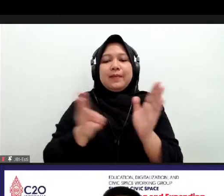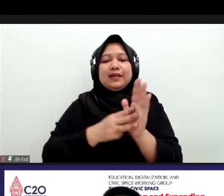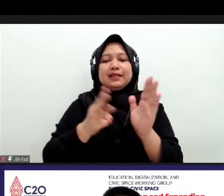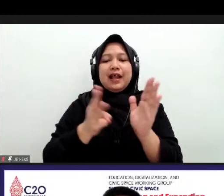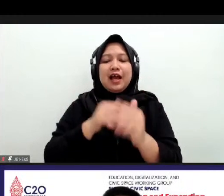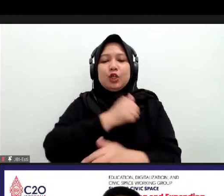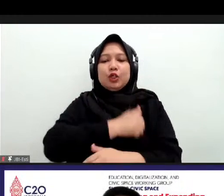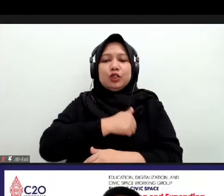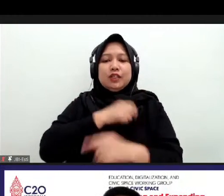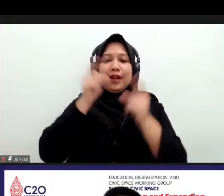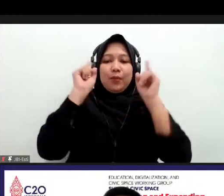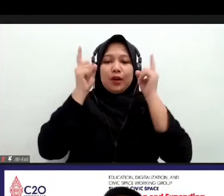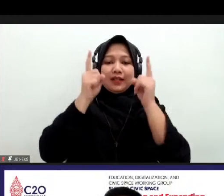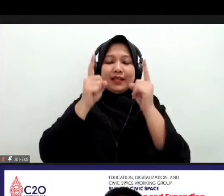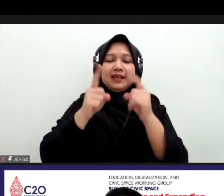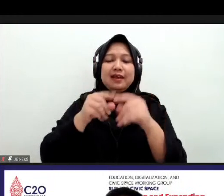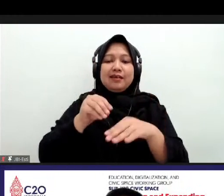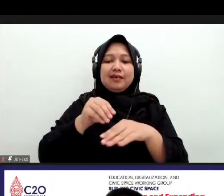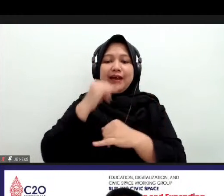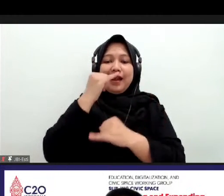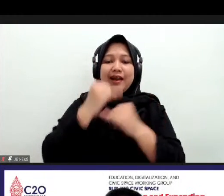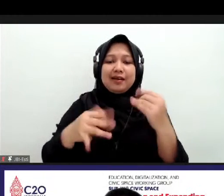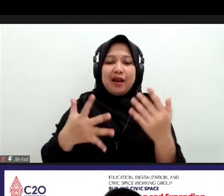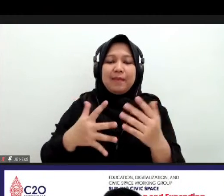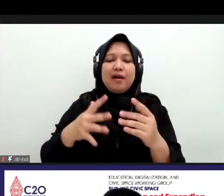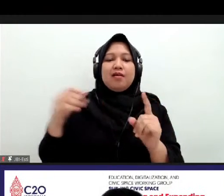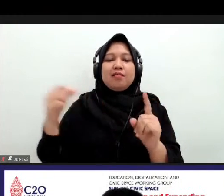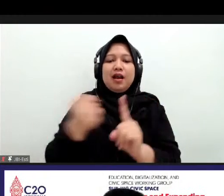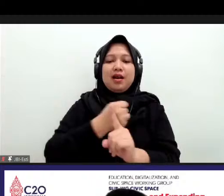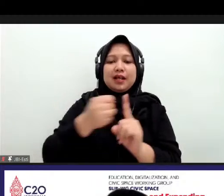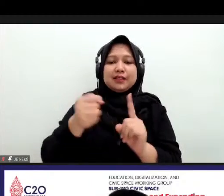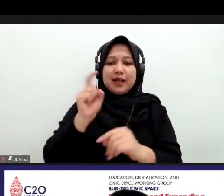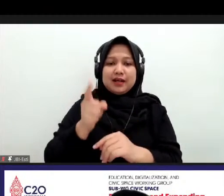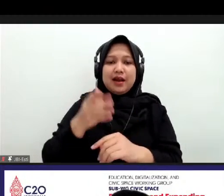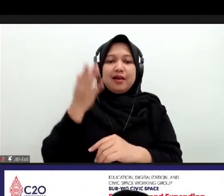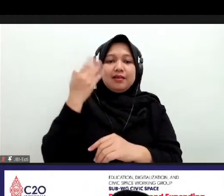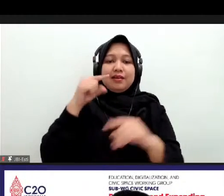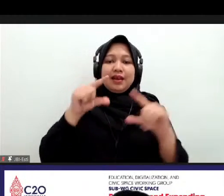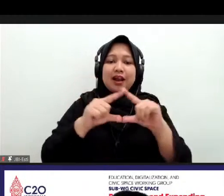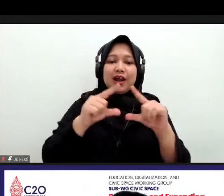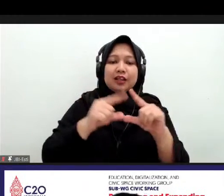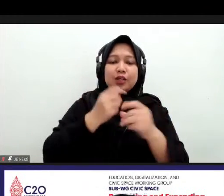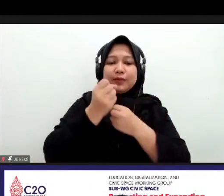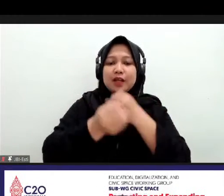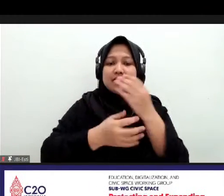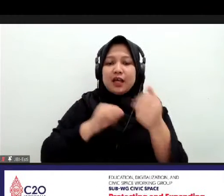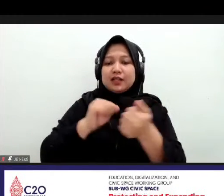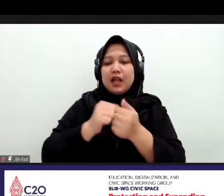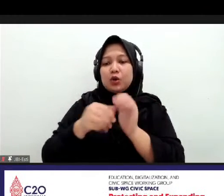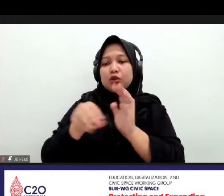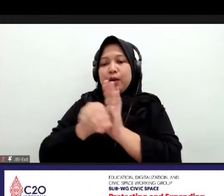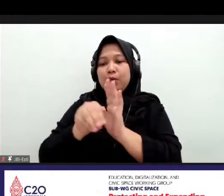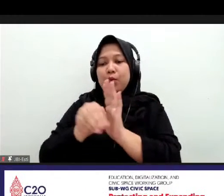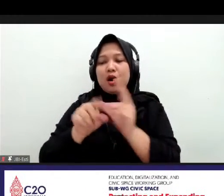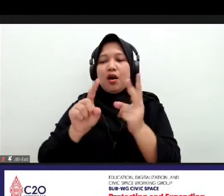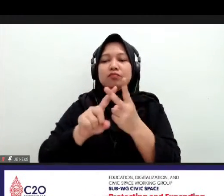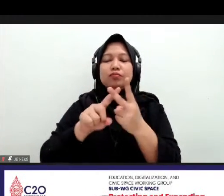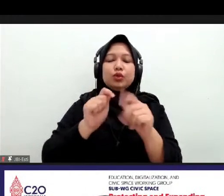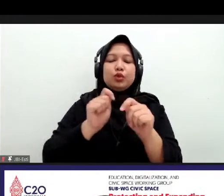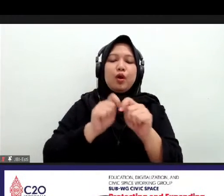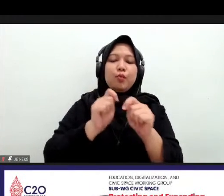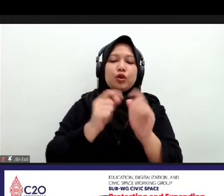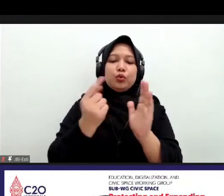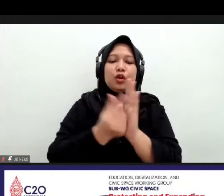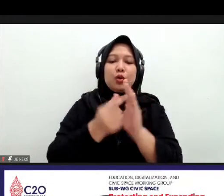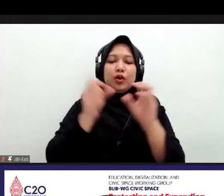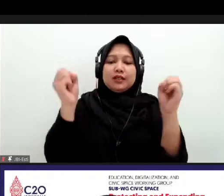that sometimes it brings to the violence, and also some informations that explained by Bu Anita